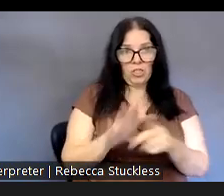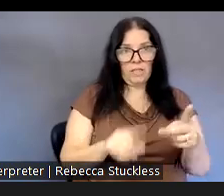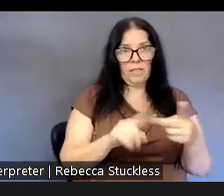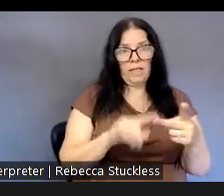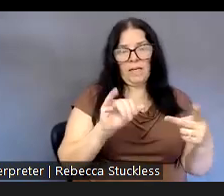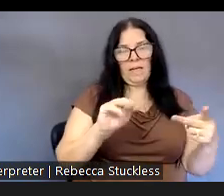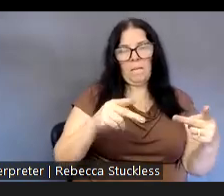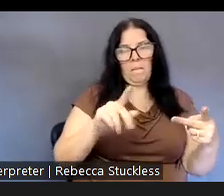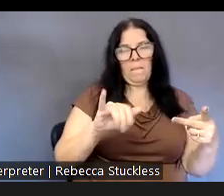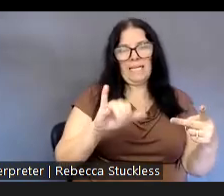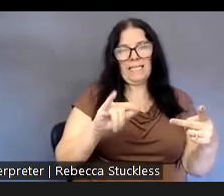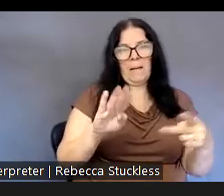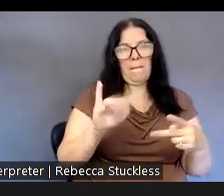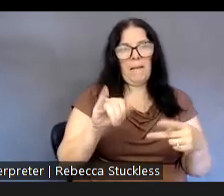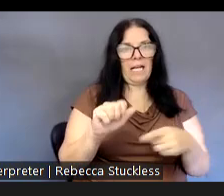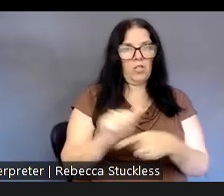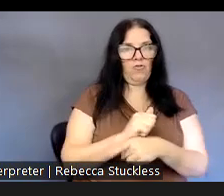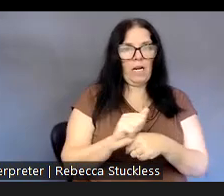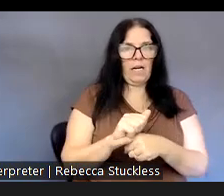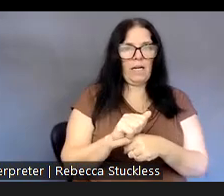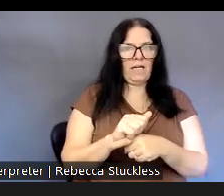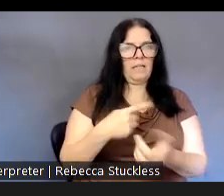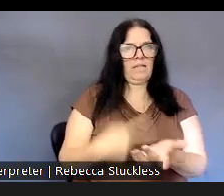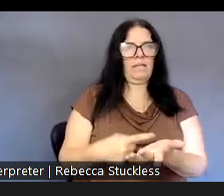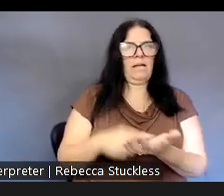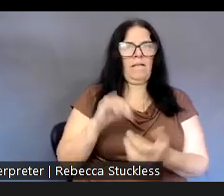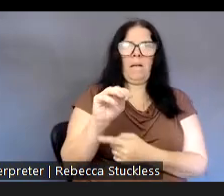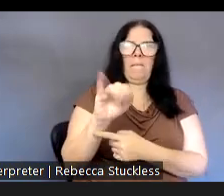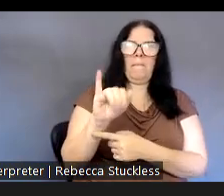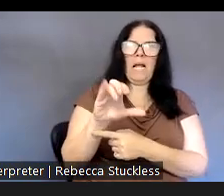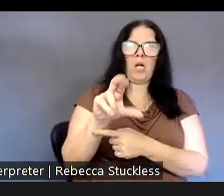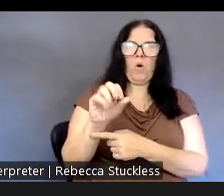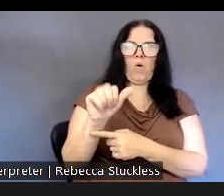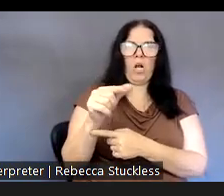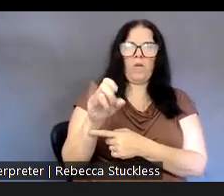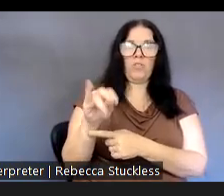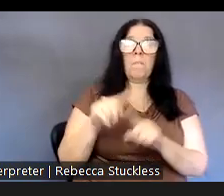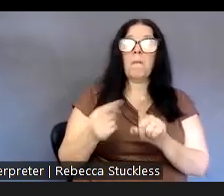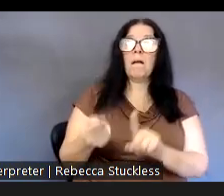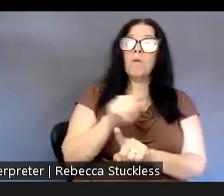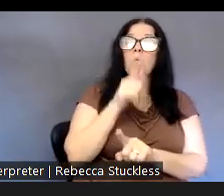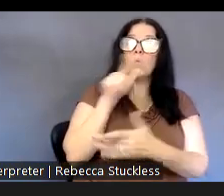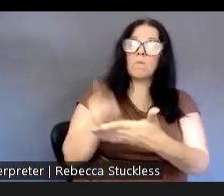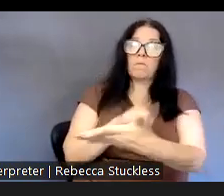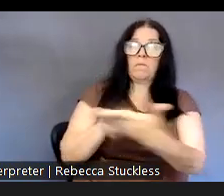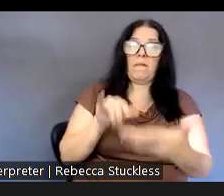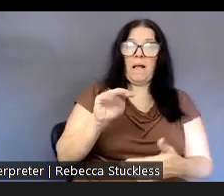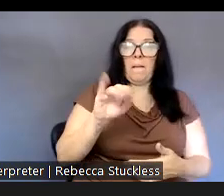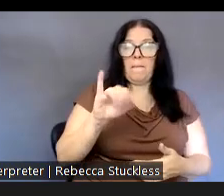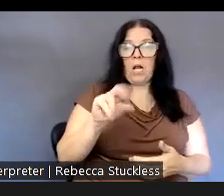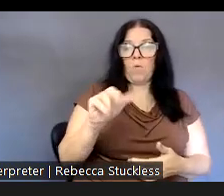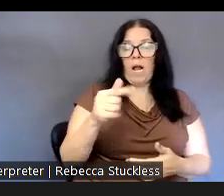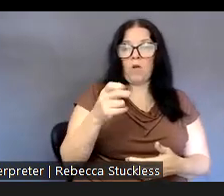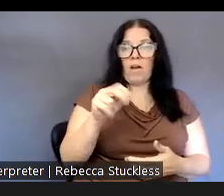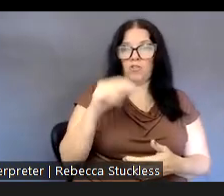in implicit bias training. Critics of the microaggression construct, however, have referred to it as a kind of